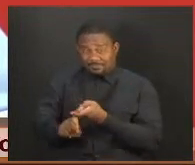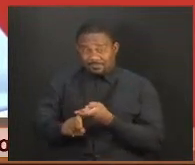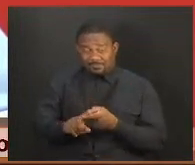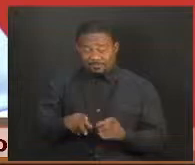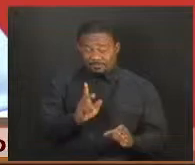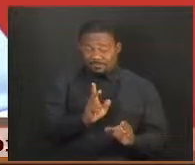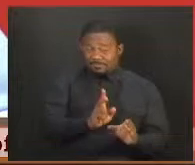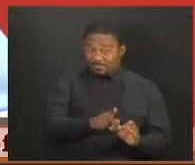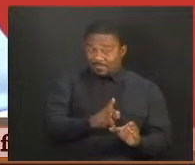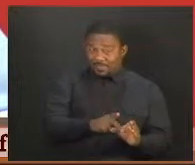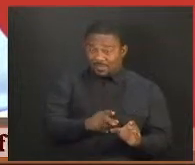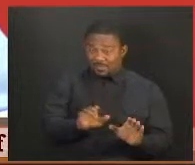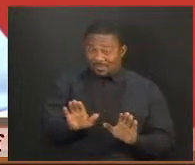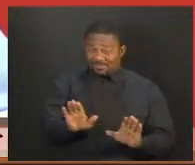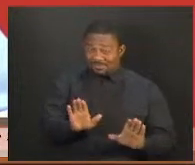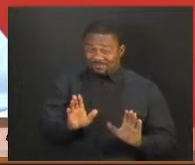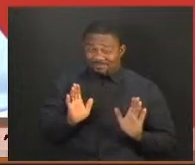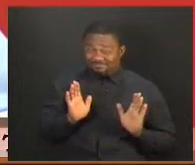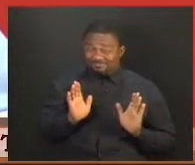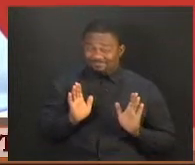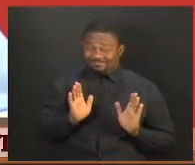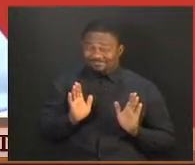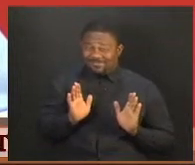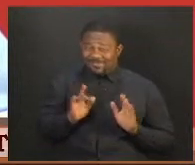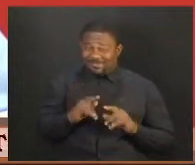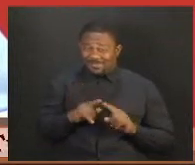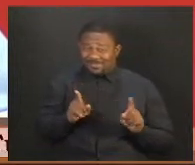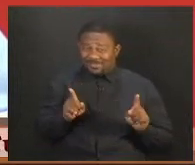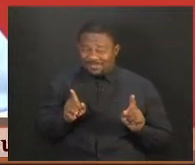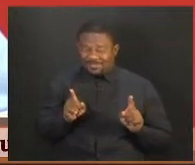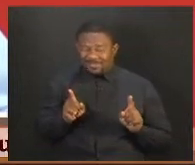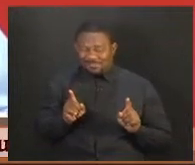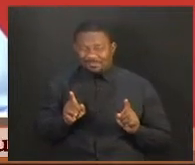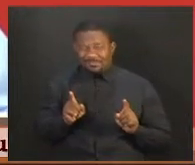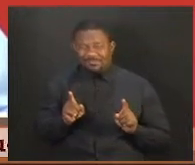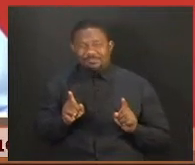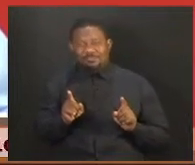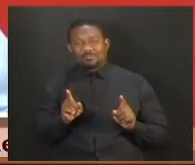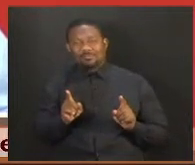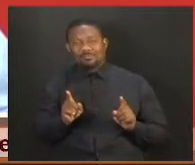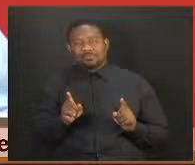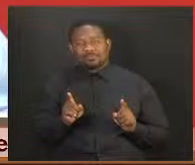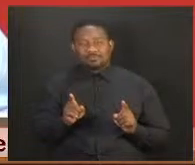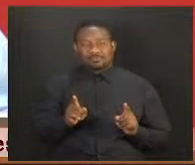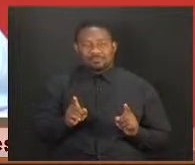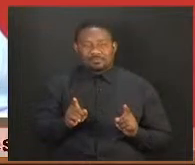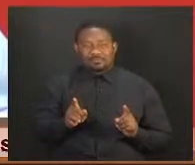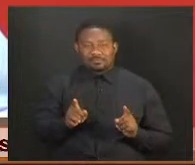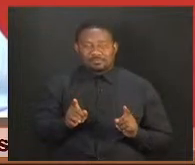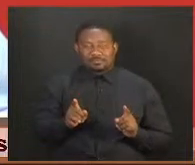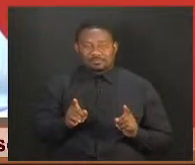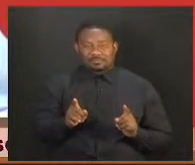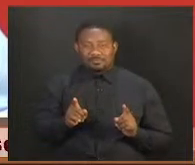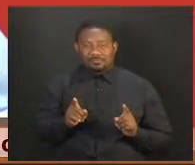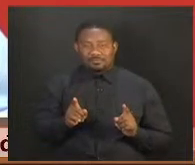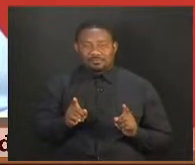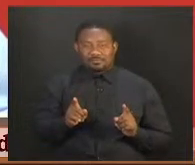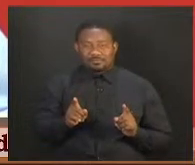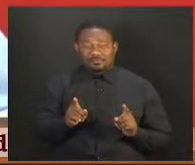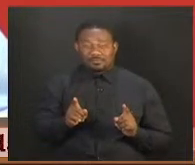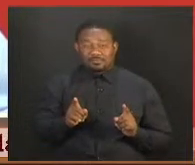participate, they are quite different and distinct. So the voice will determine which one to